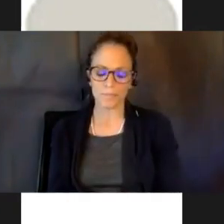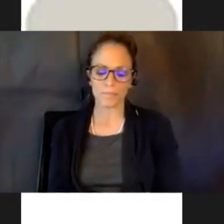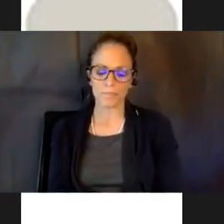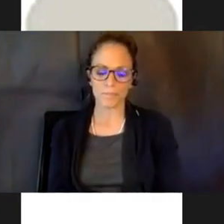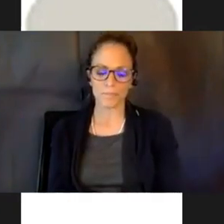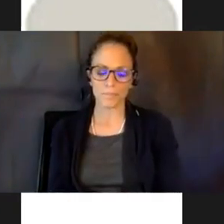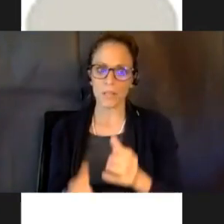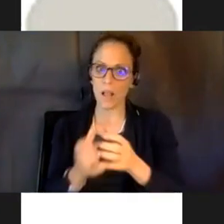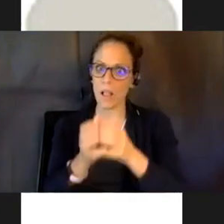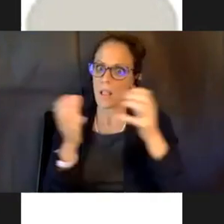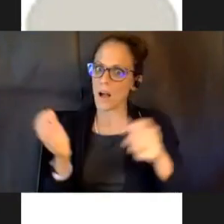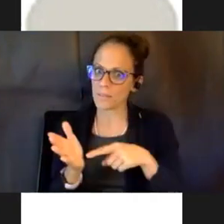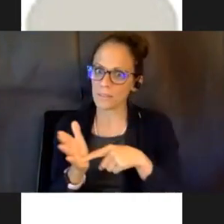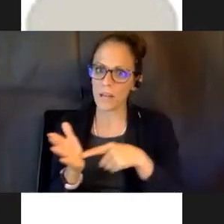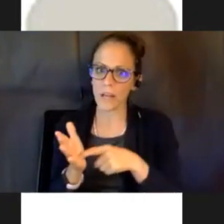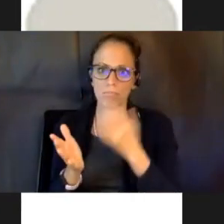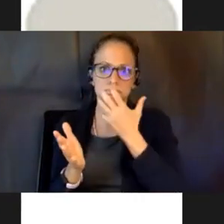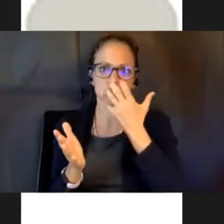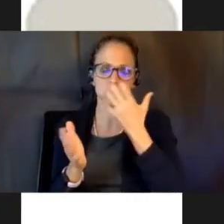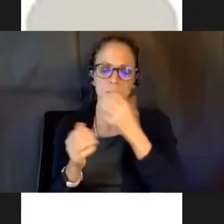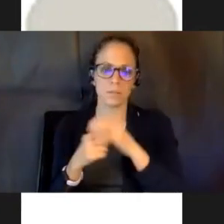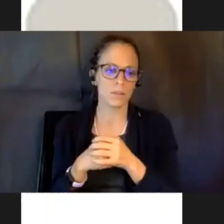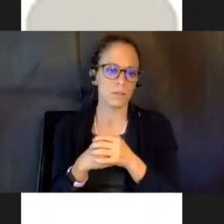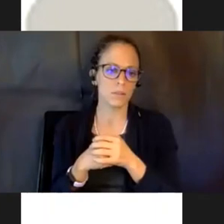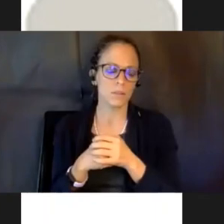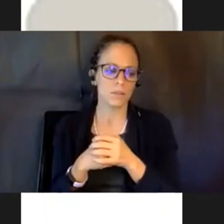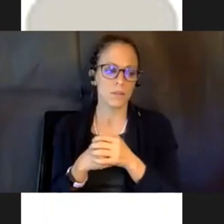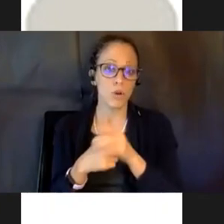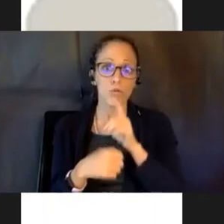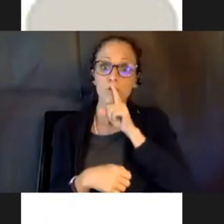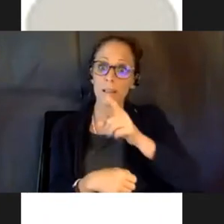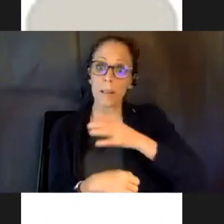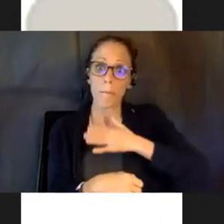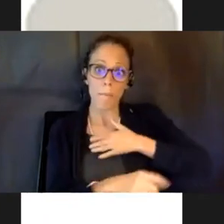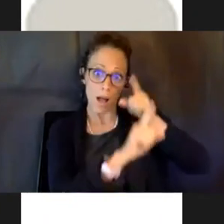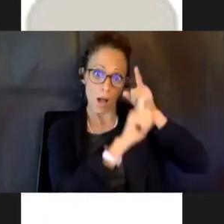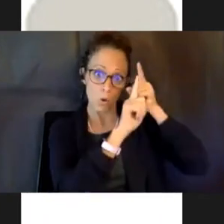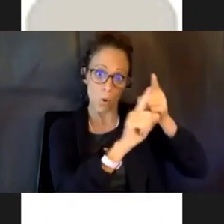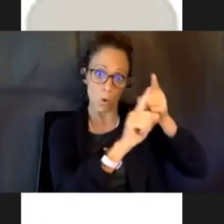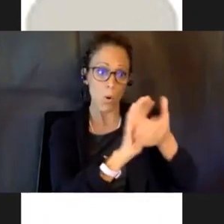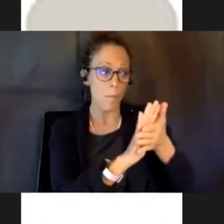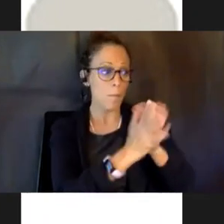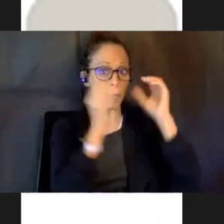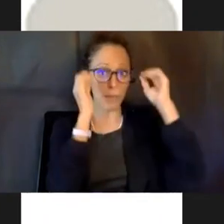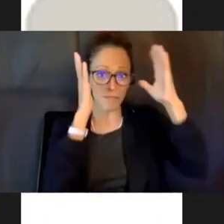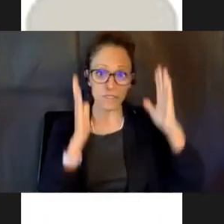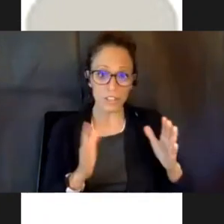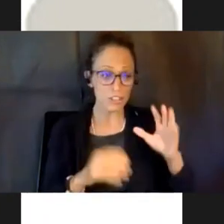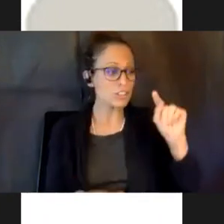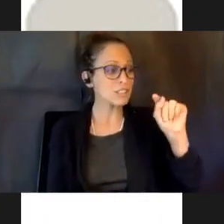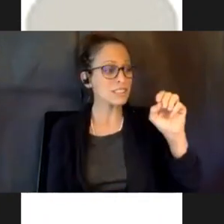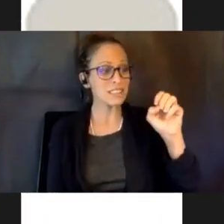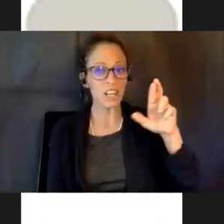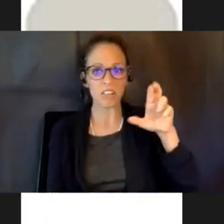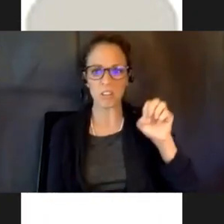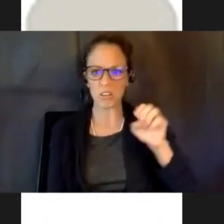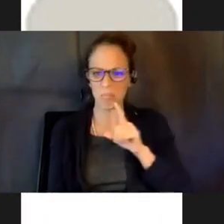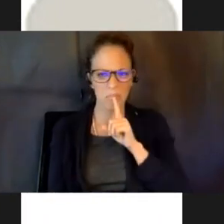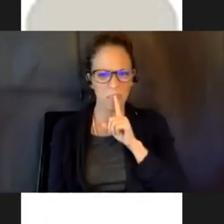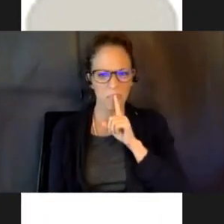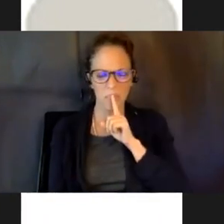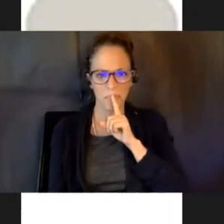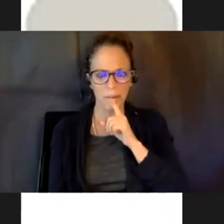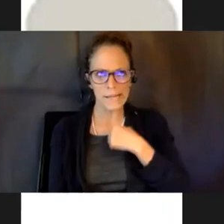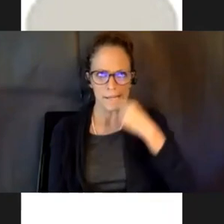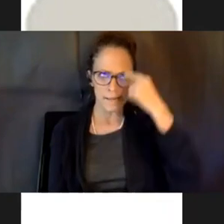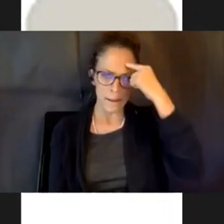intention. My primary goal was not to become a tenured professor, but I thought maybe I got to pay bills, and maybe there's a way to situate myself in an institution